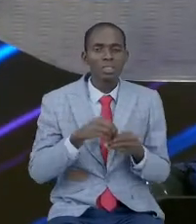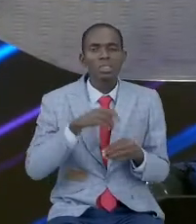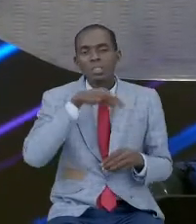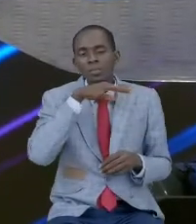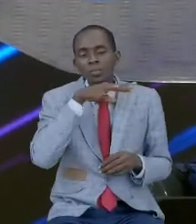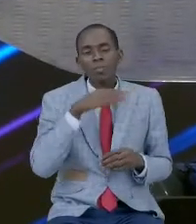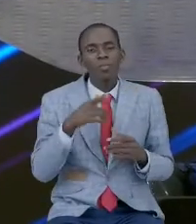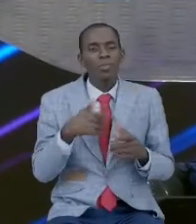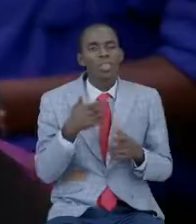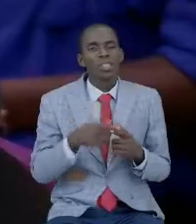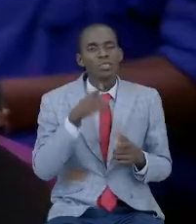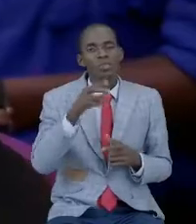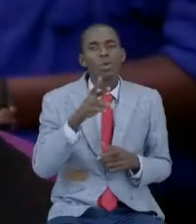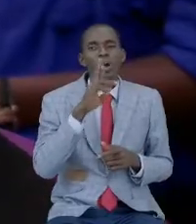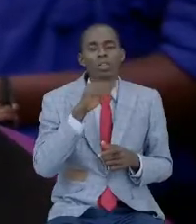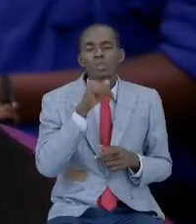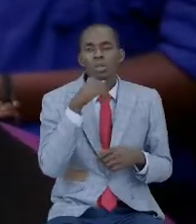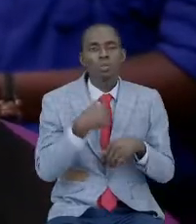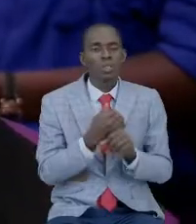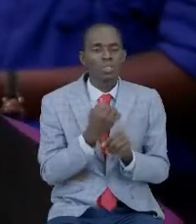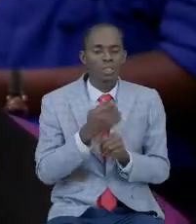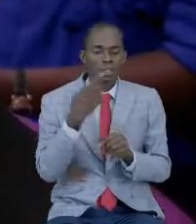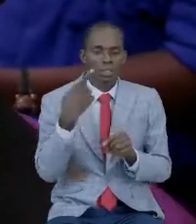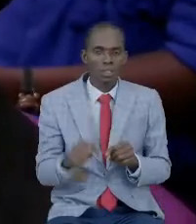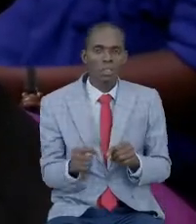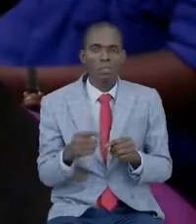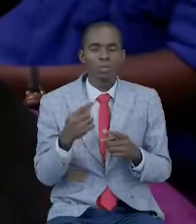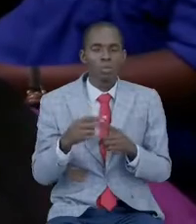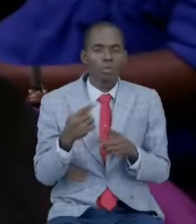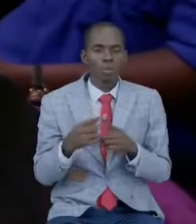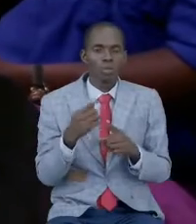You are corrupting the scriptures. It is the